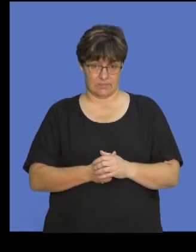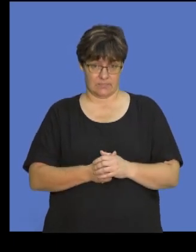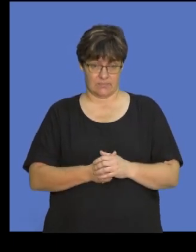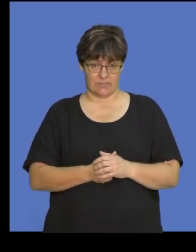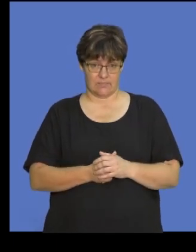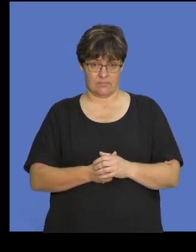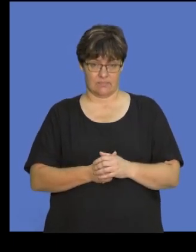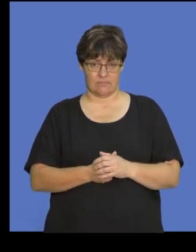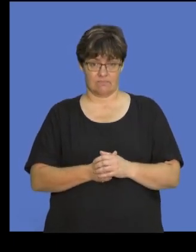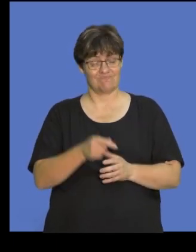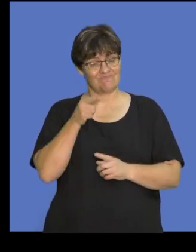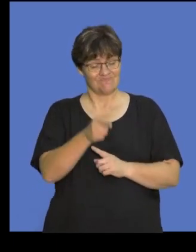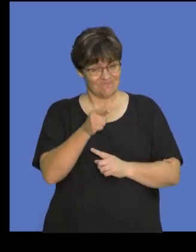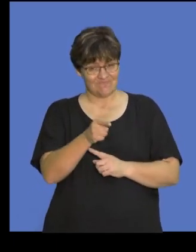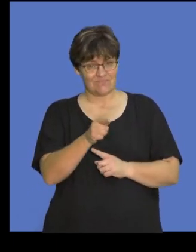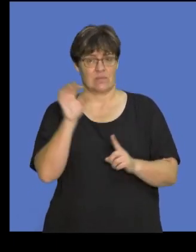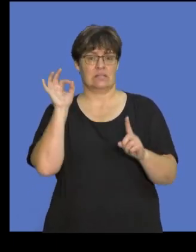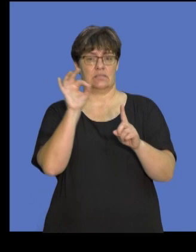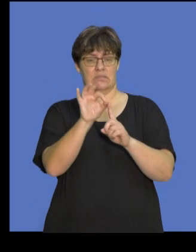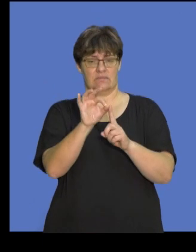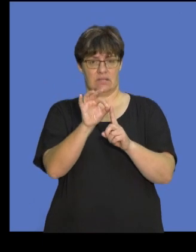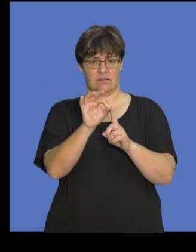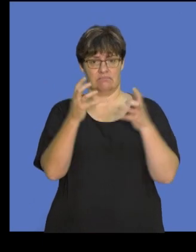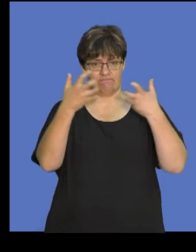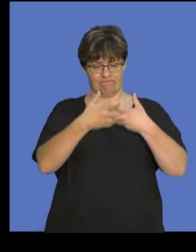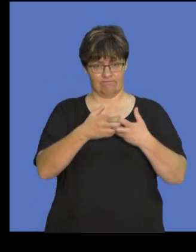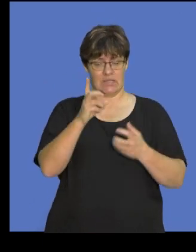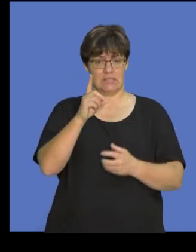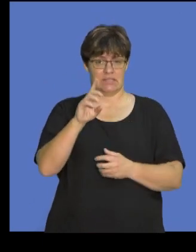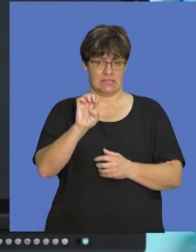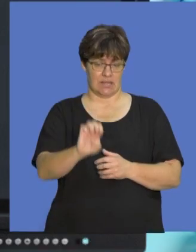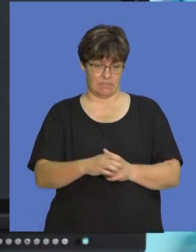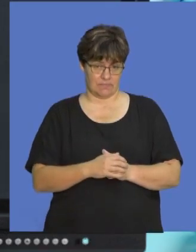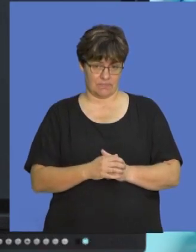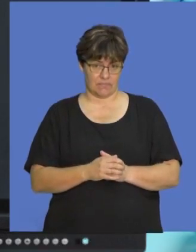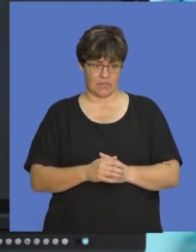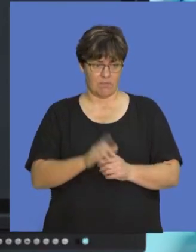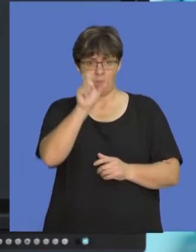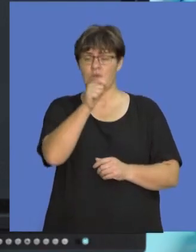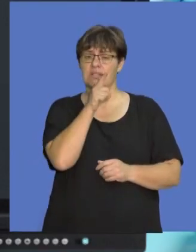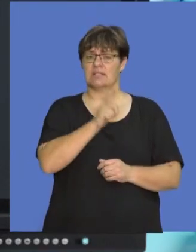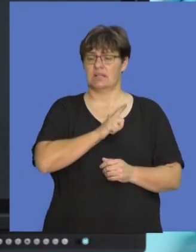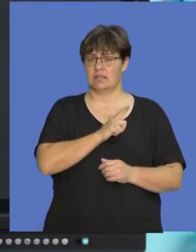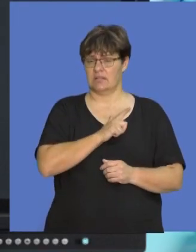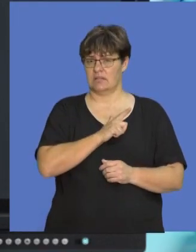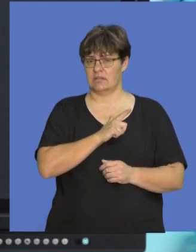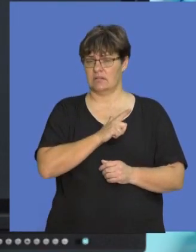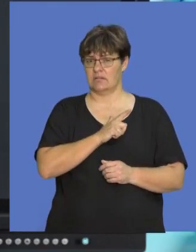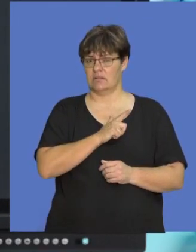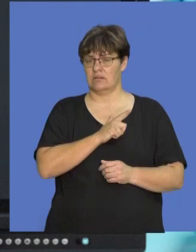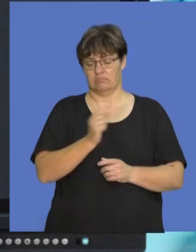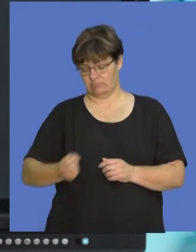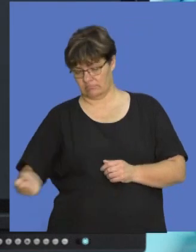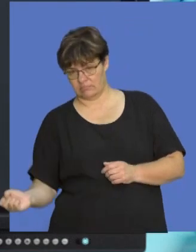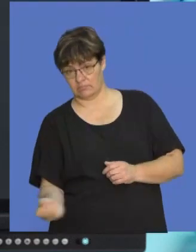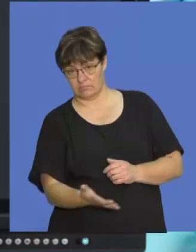6 for this particular type of die. Now, if somebody said to you that they